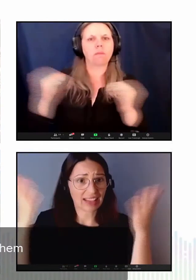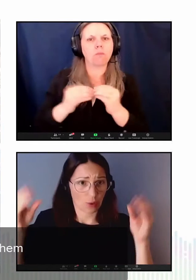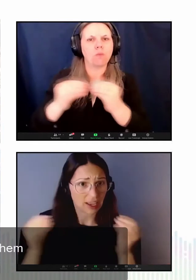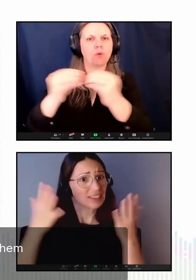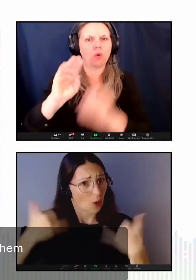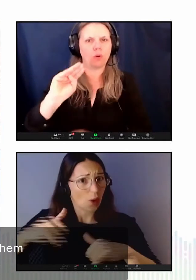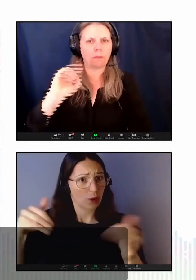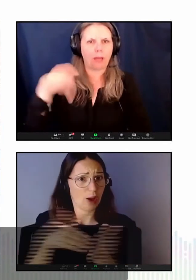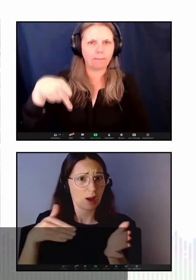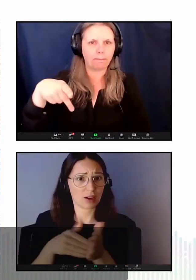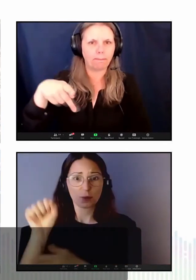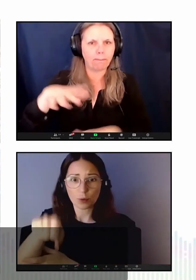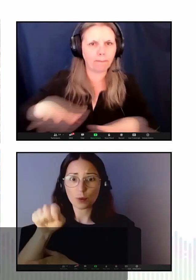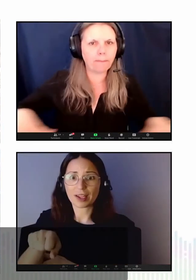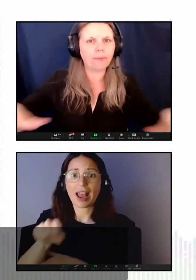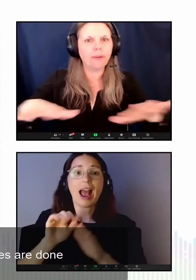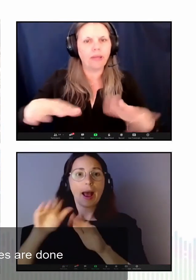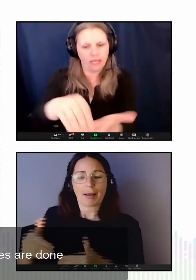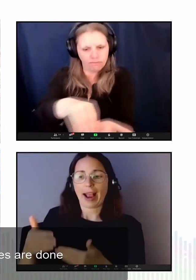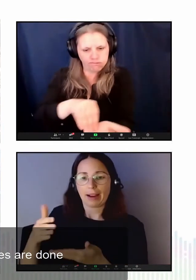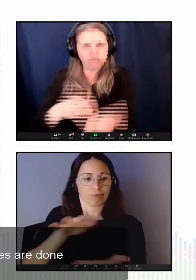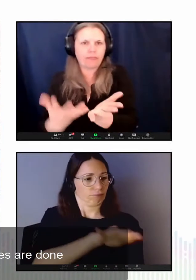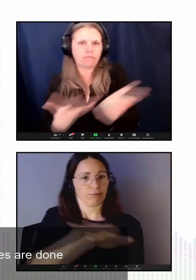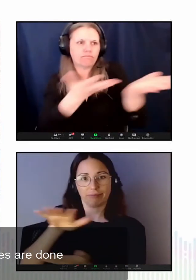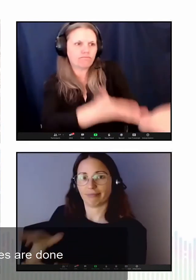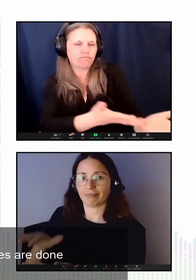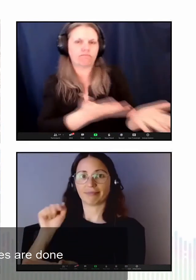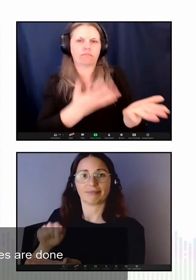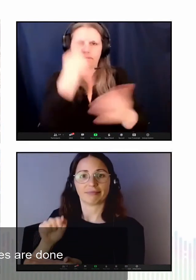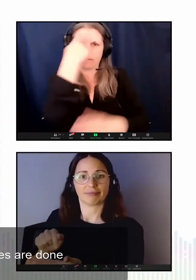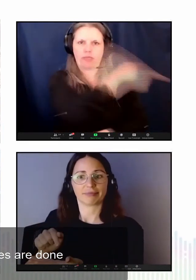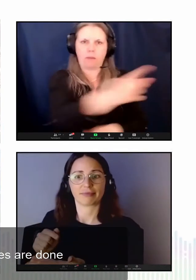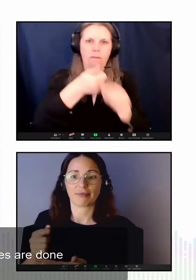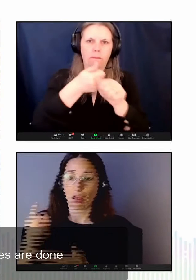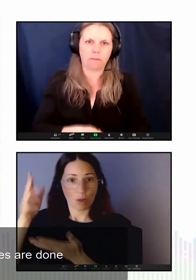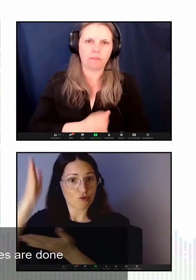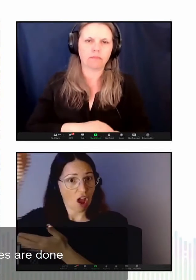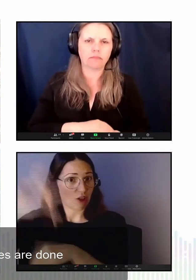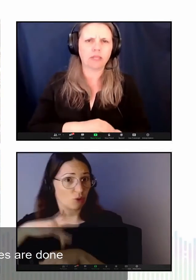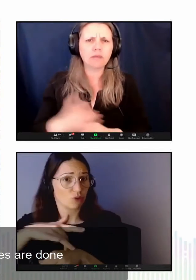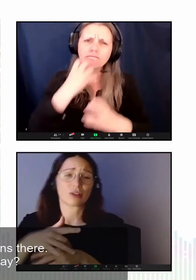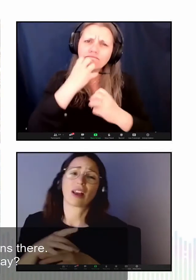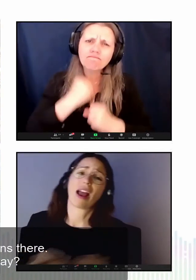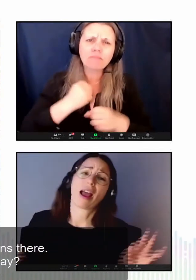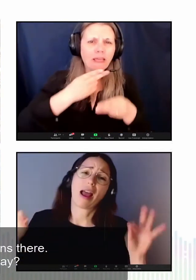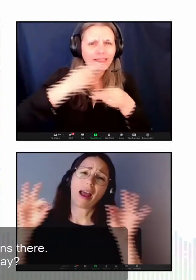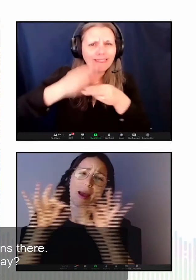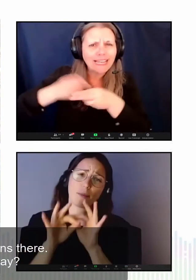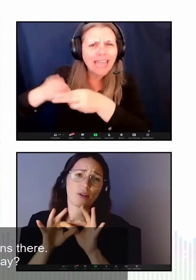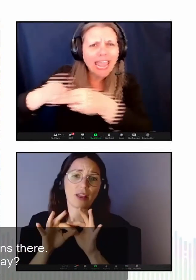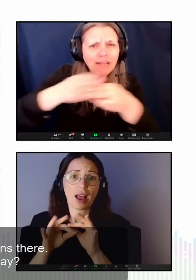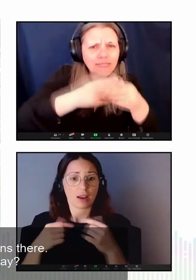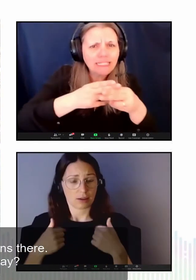as something they can use. They're so important. The names of places are done experientially